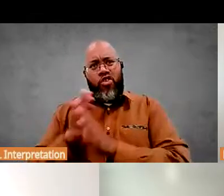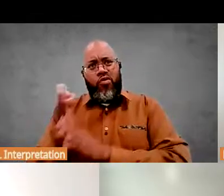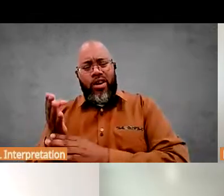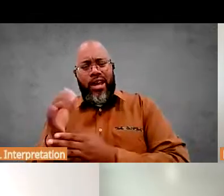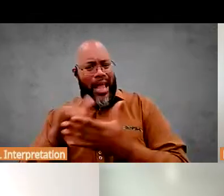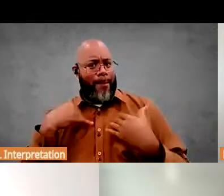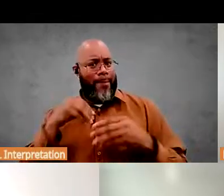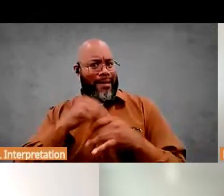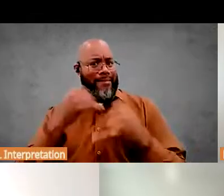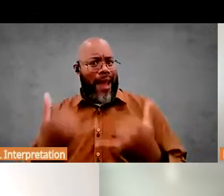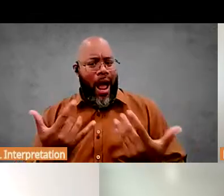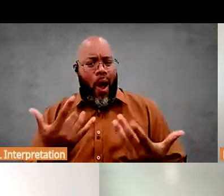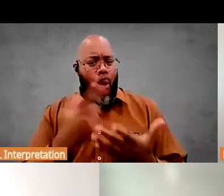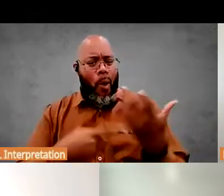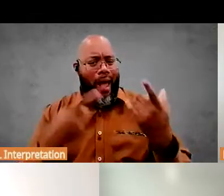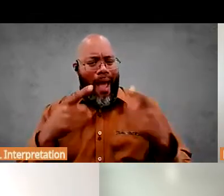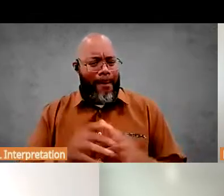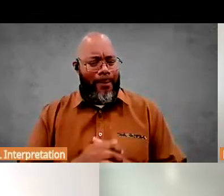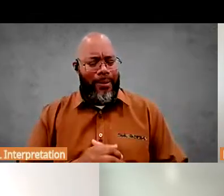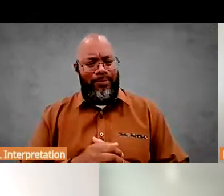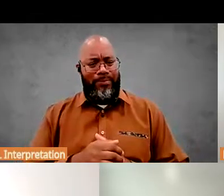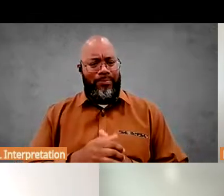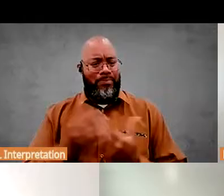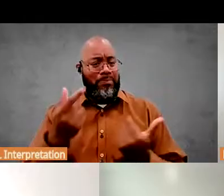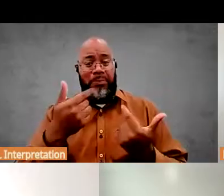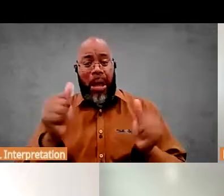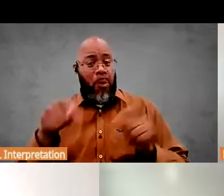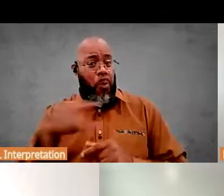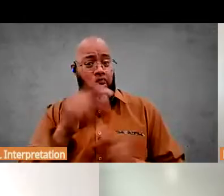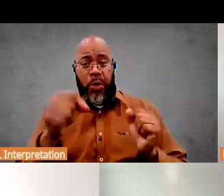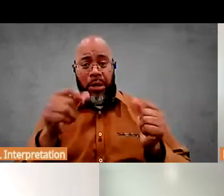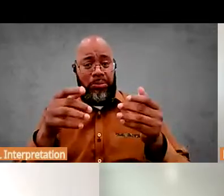now? And anyone can go.